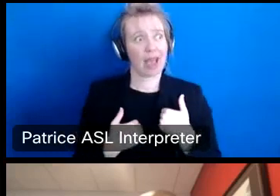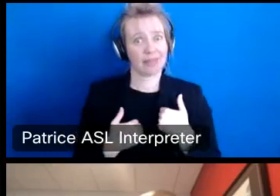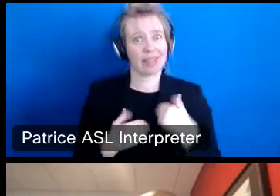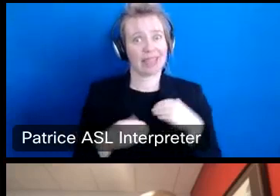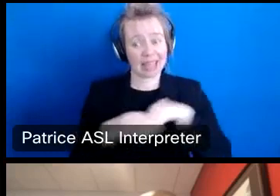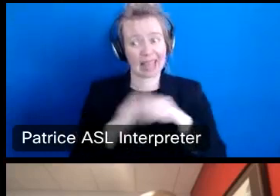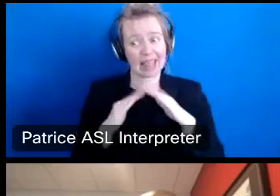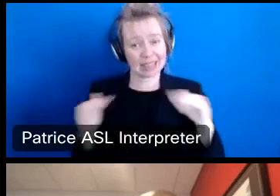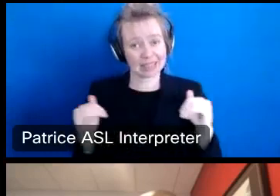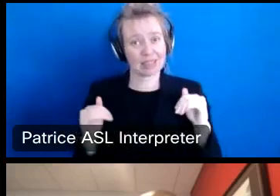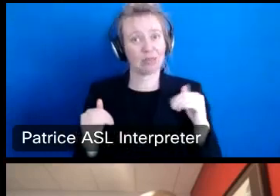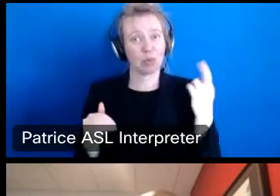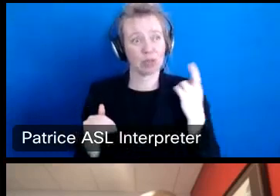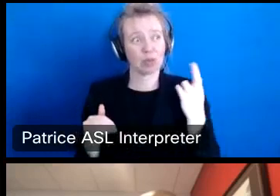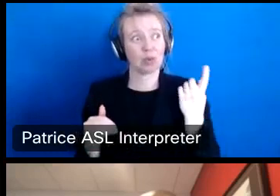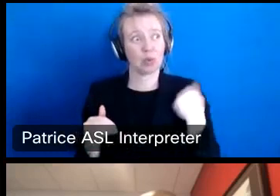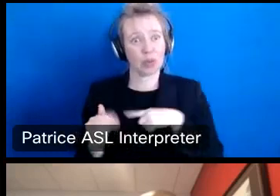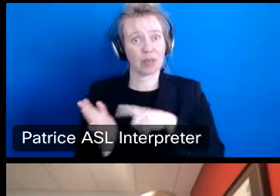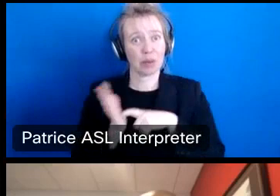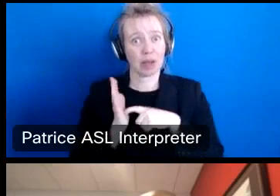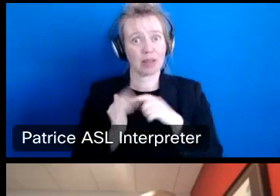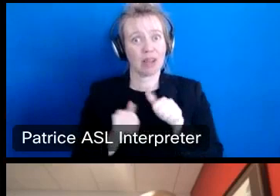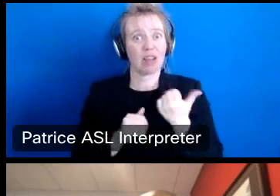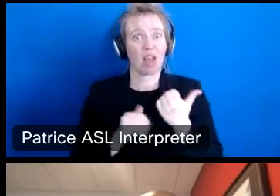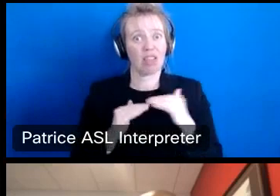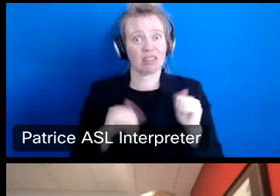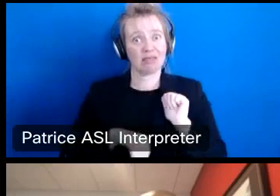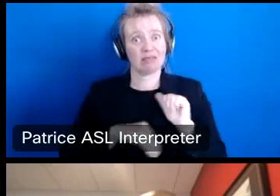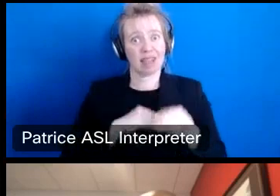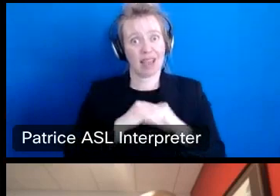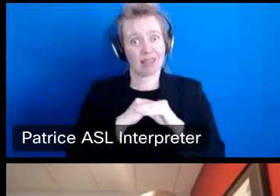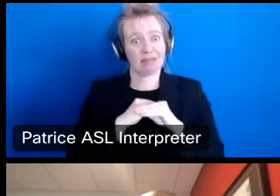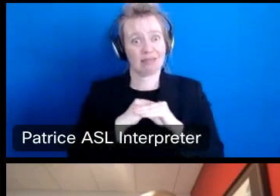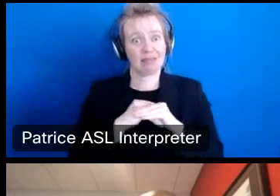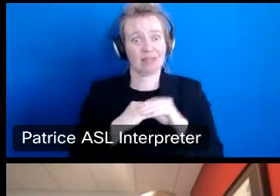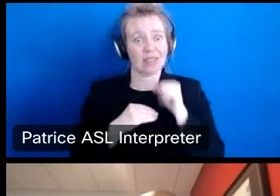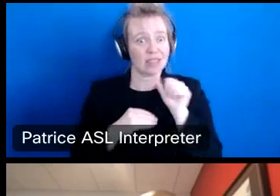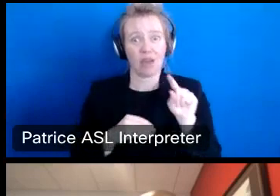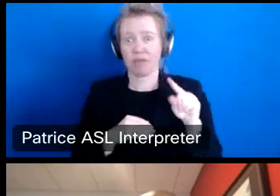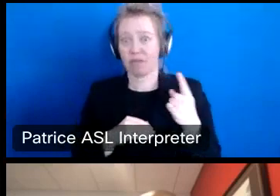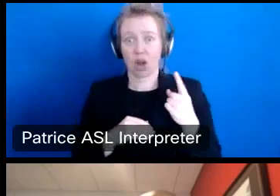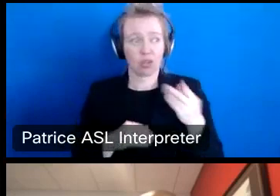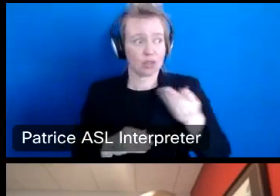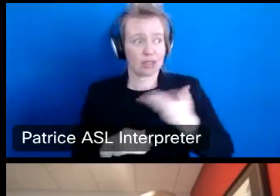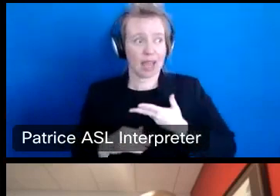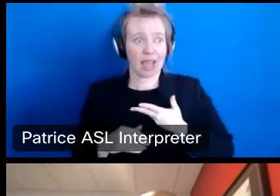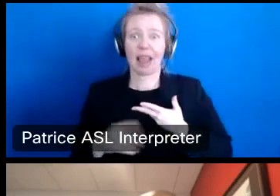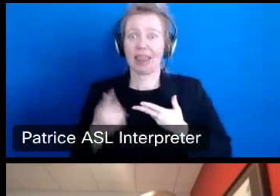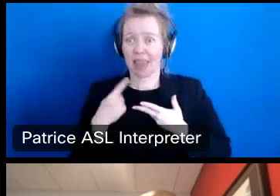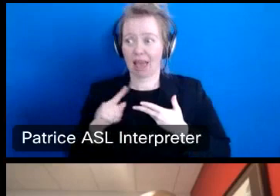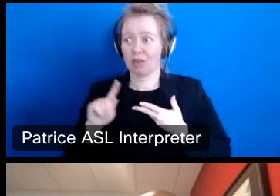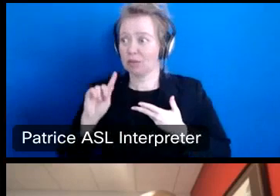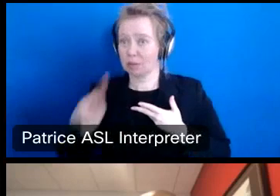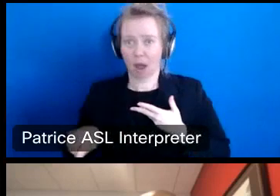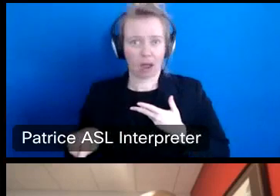have a system in place to not have this first come, first serve approach, basically resulting